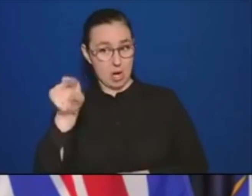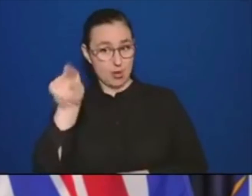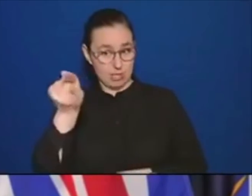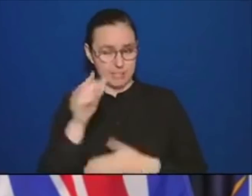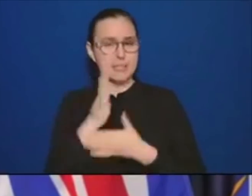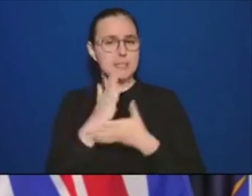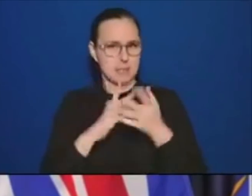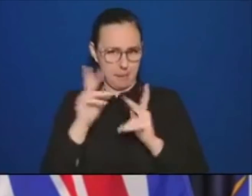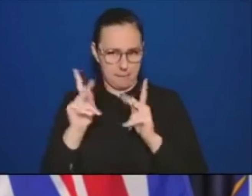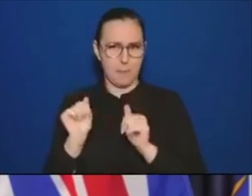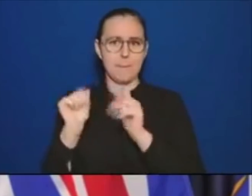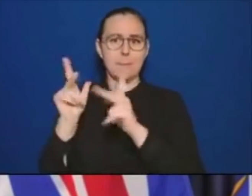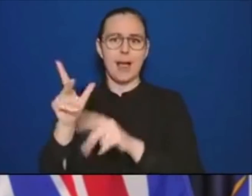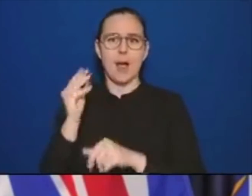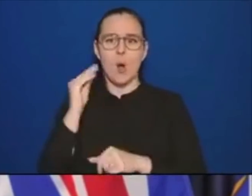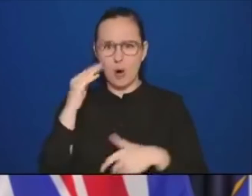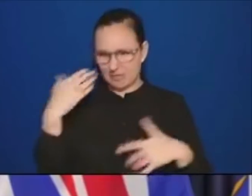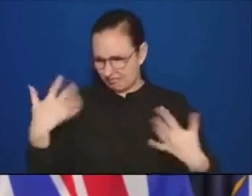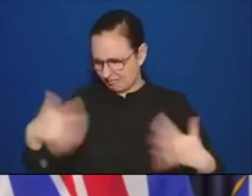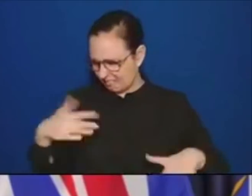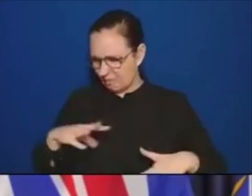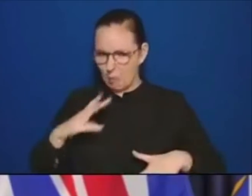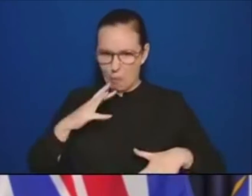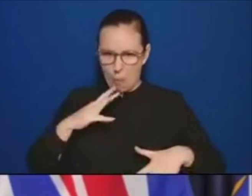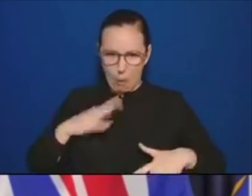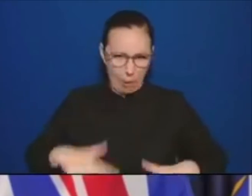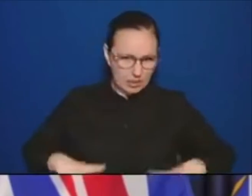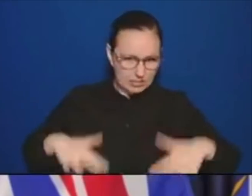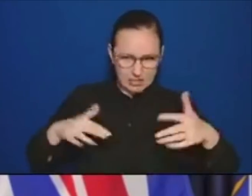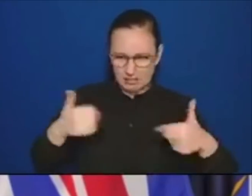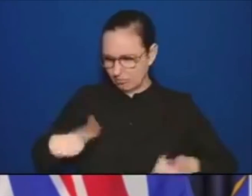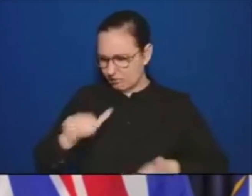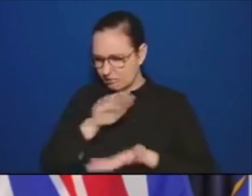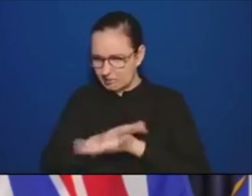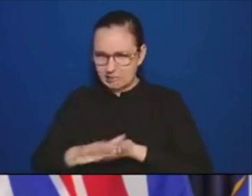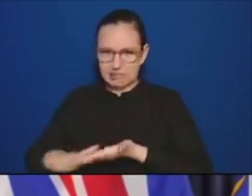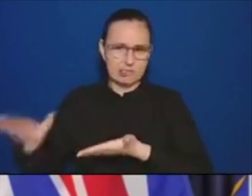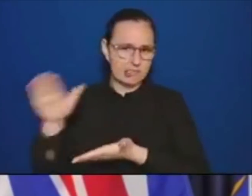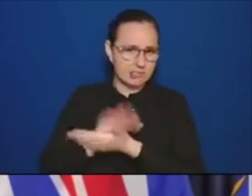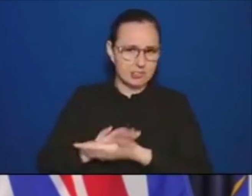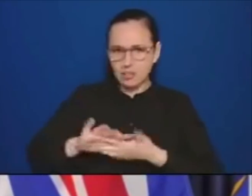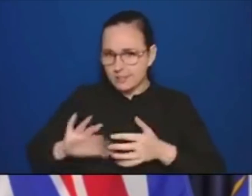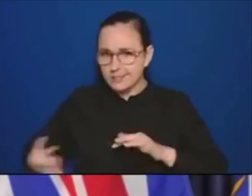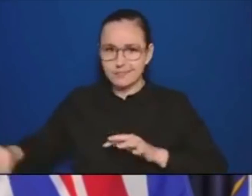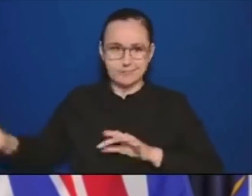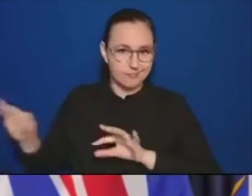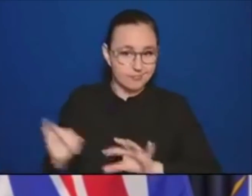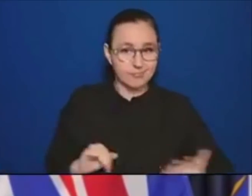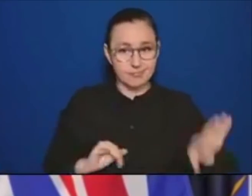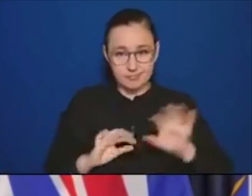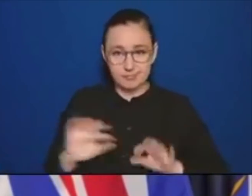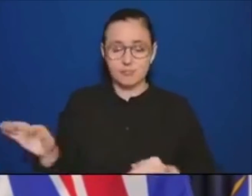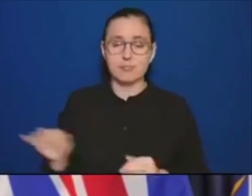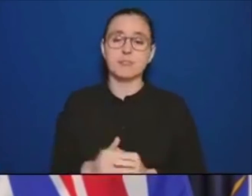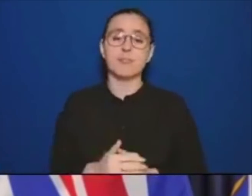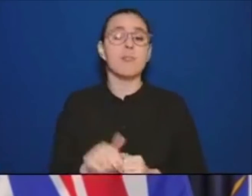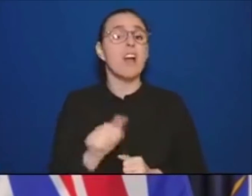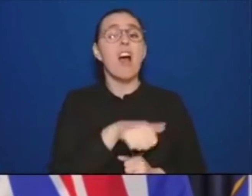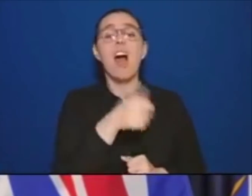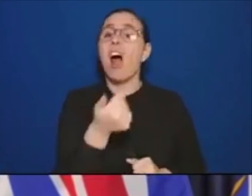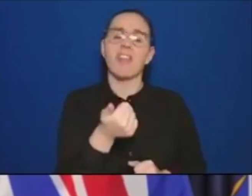and the destruction that floodwaters left behind. And yet others remain evacuated, some now for more than a